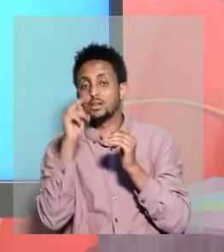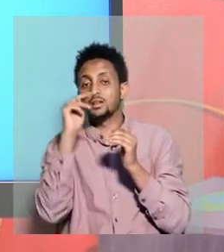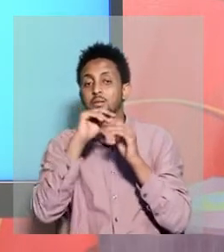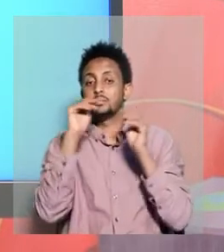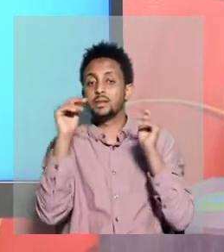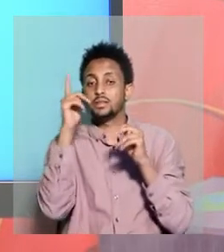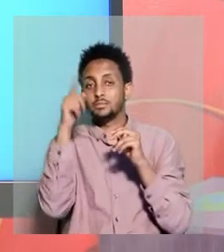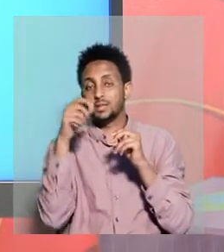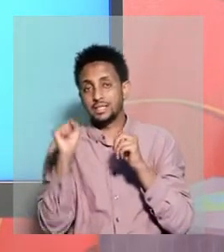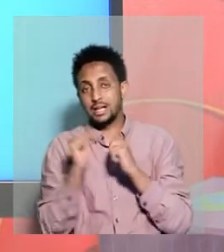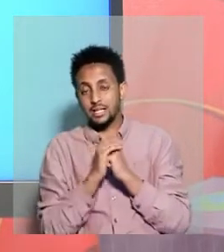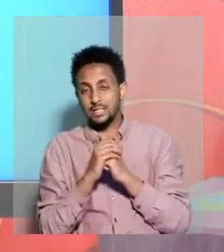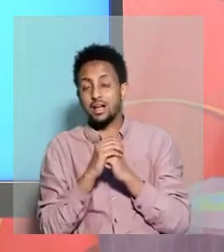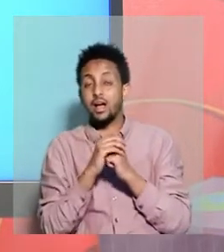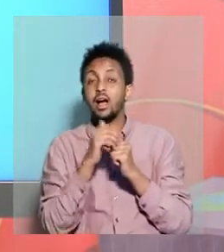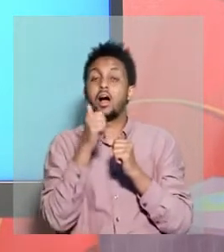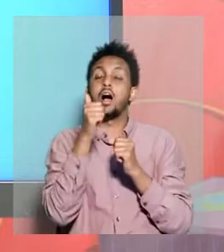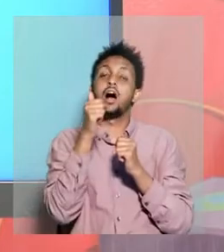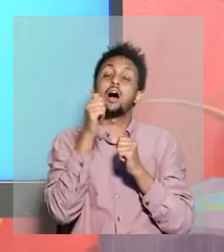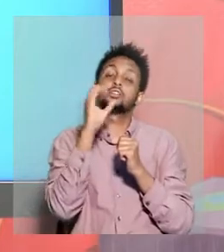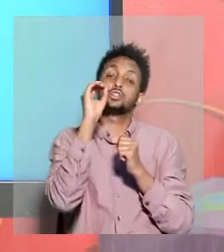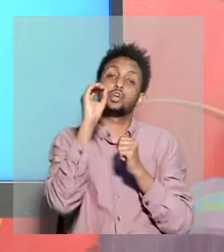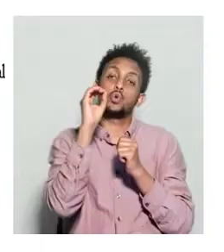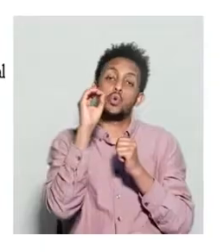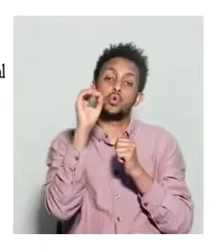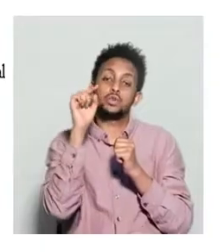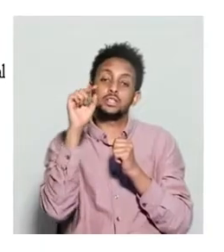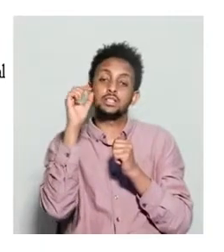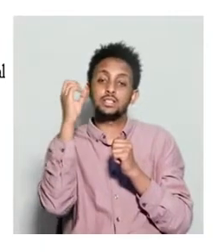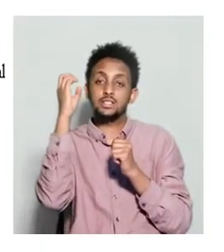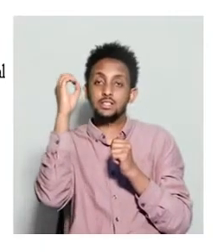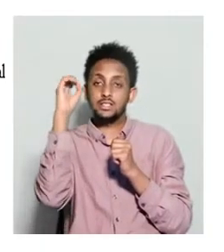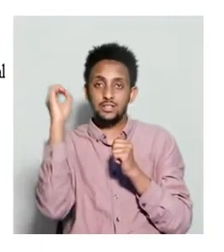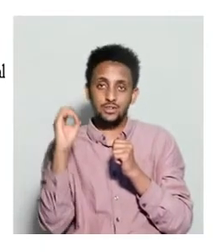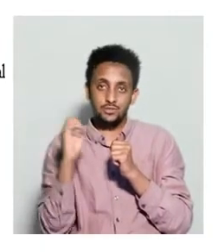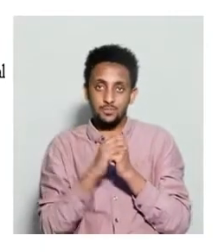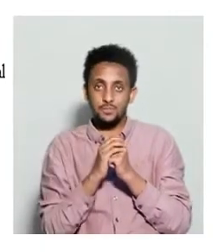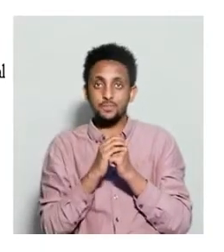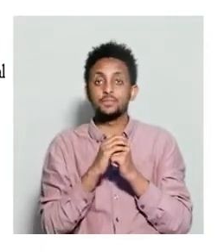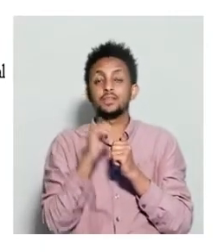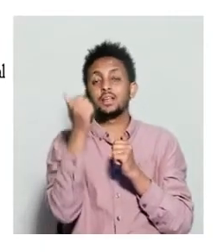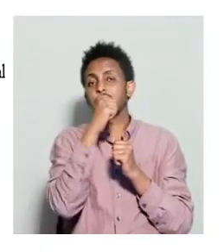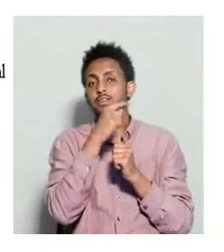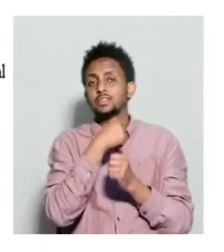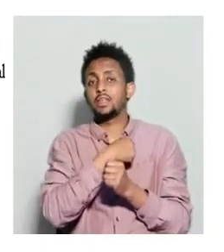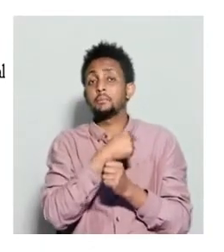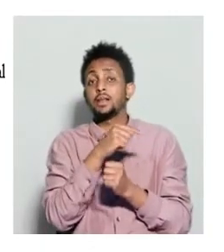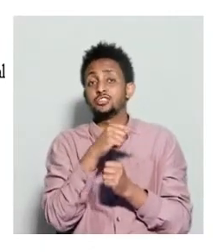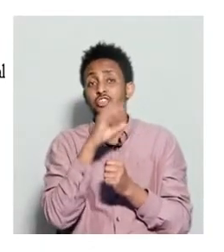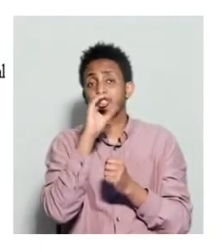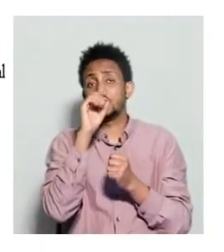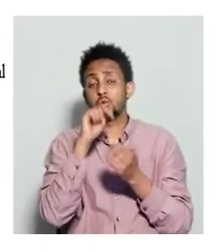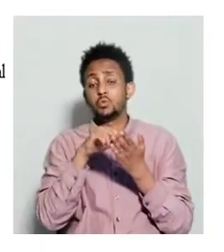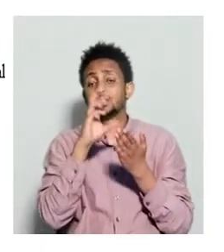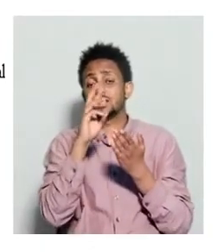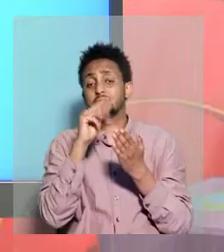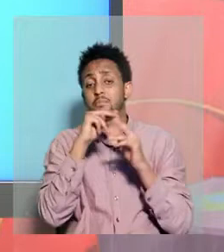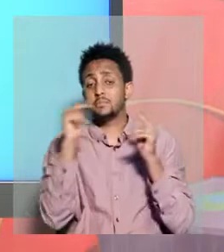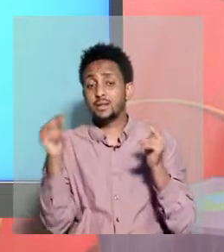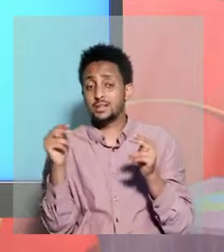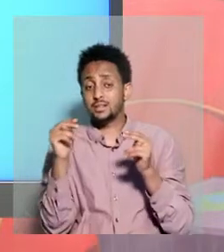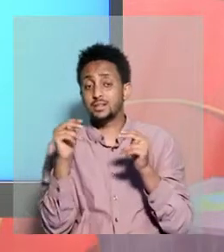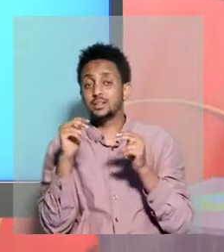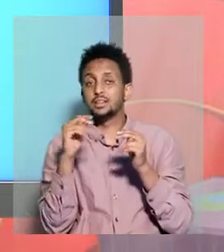meters per second at 0 degrees Celsius. And for every temperature rise, there is 0.6 meters per